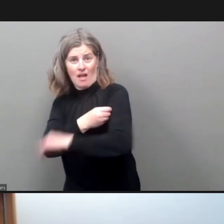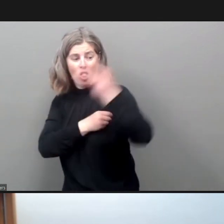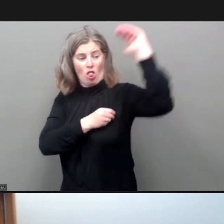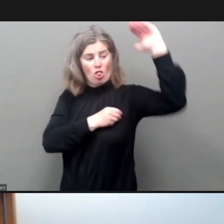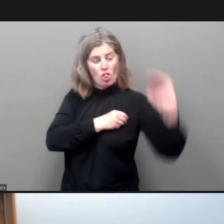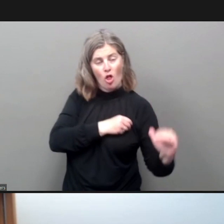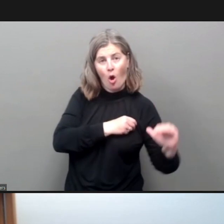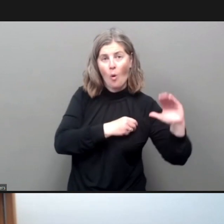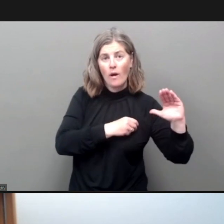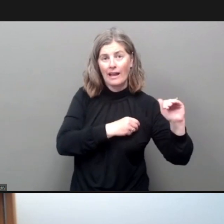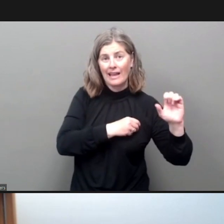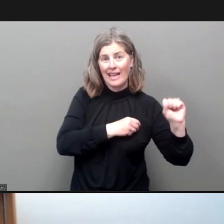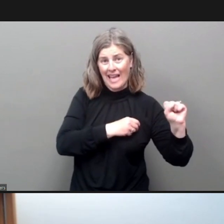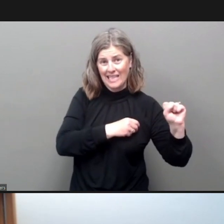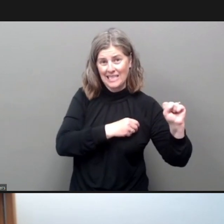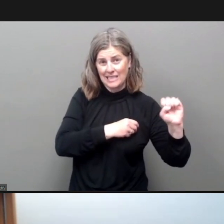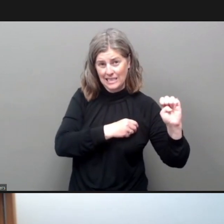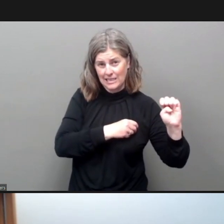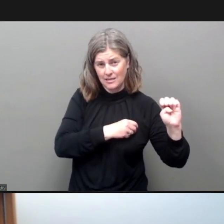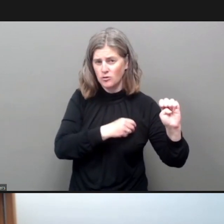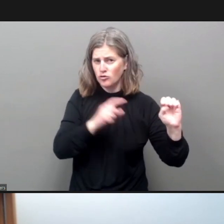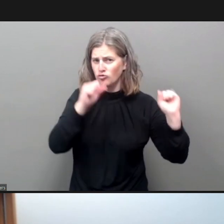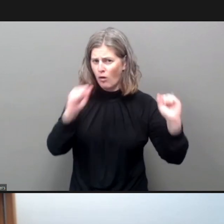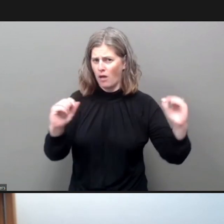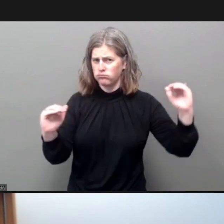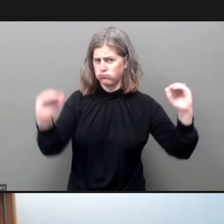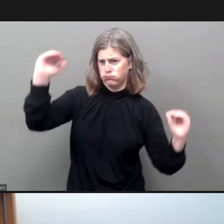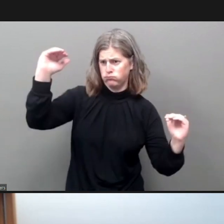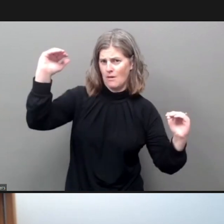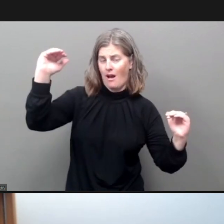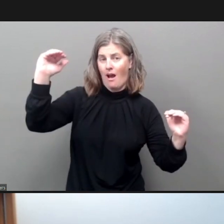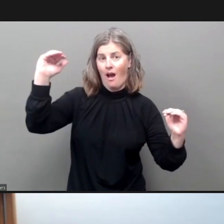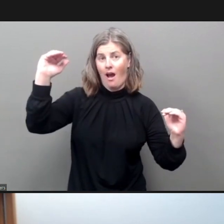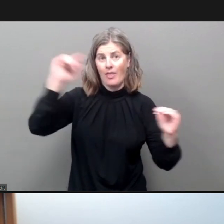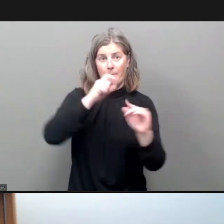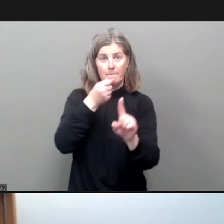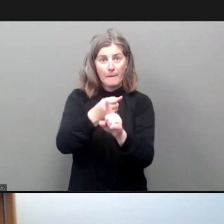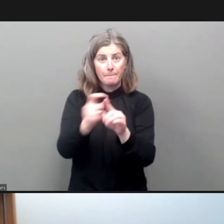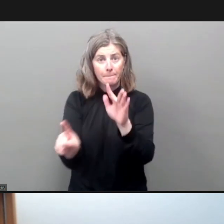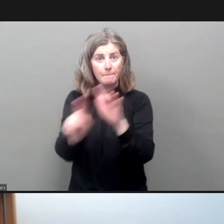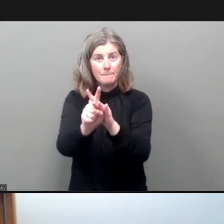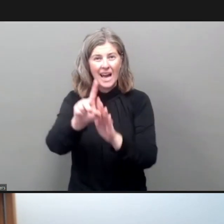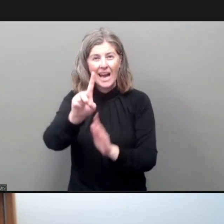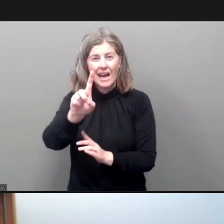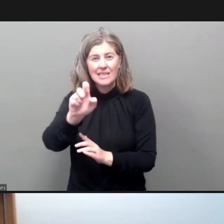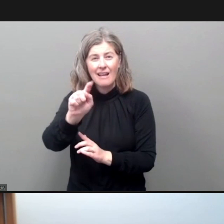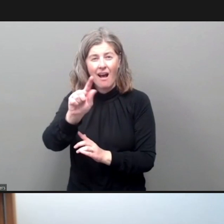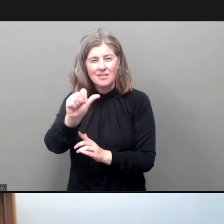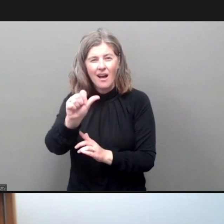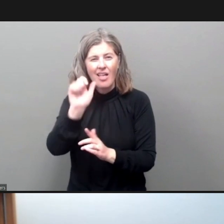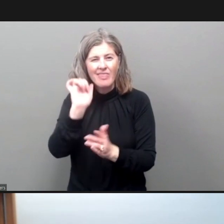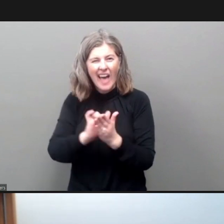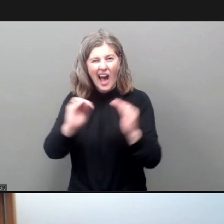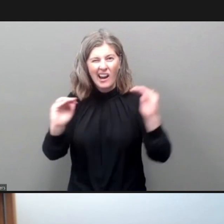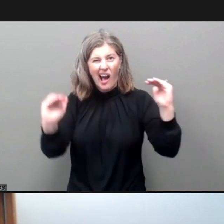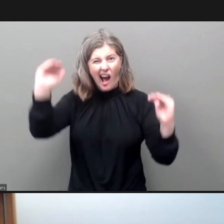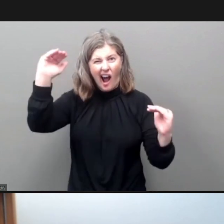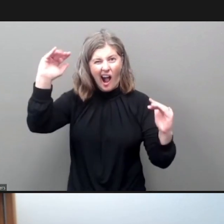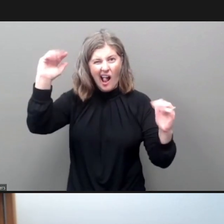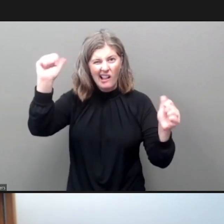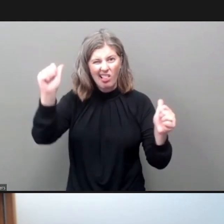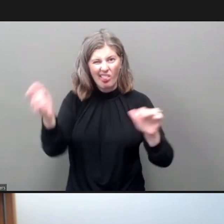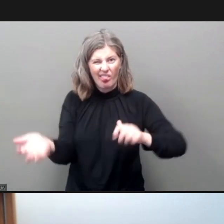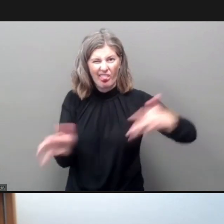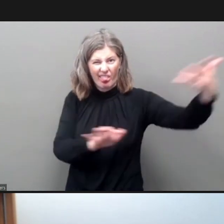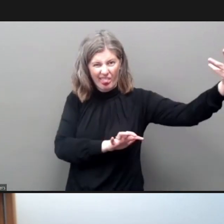rates, like very strong. And then when Delta came, that started to erode. And so because